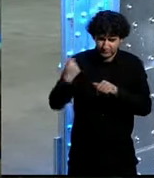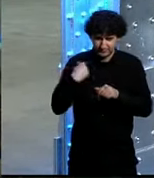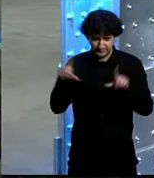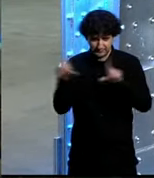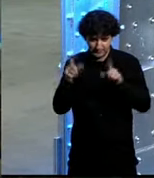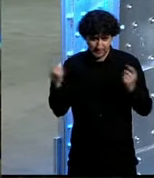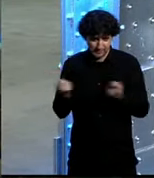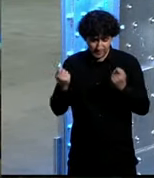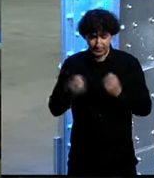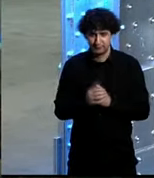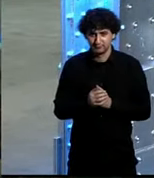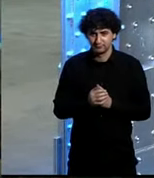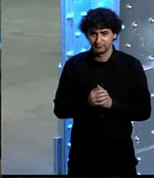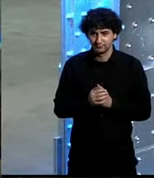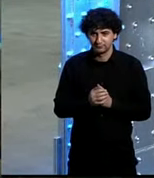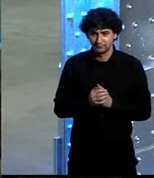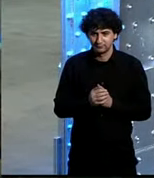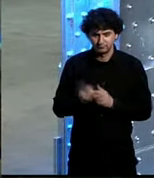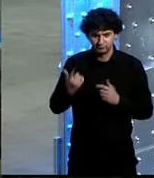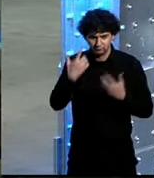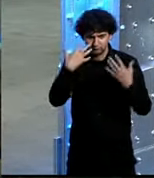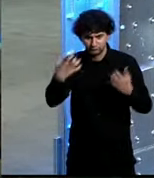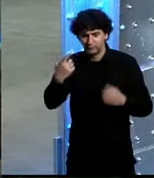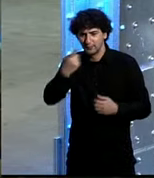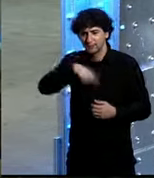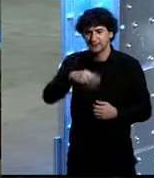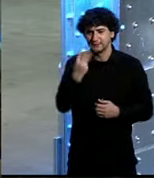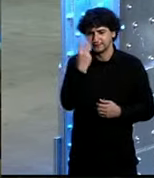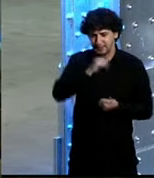help your brand, and you want to boost it.